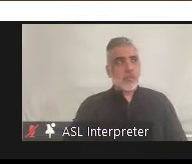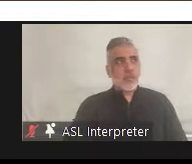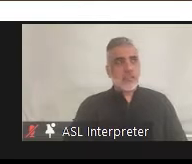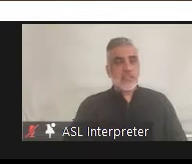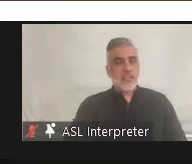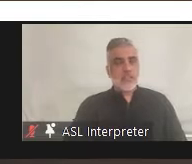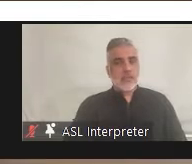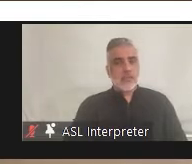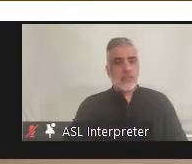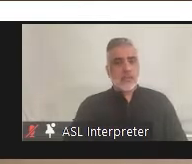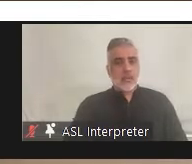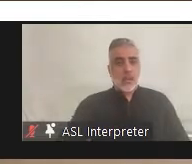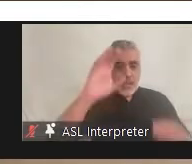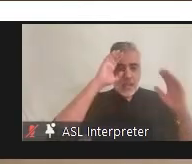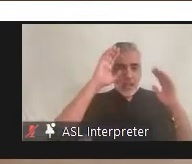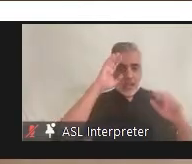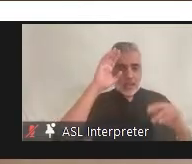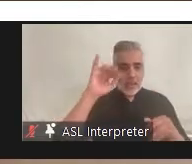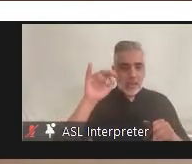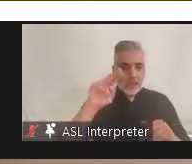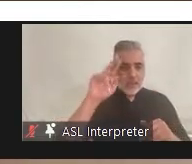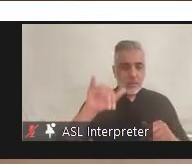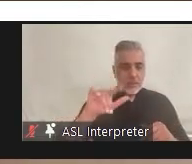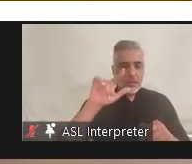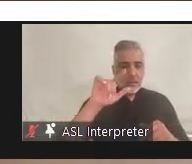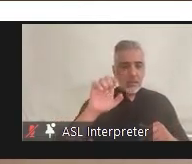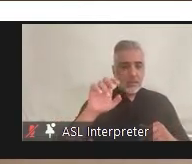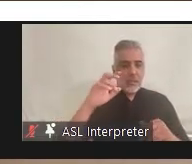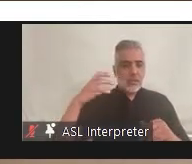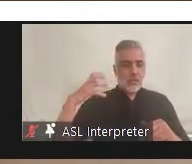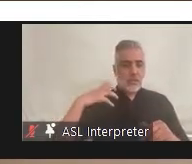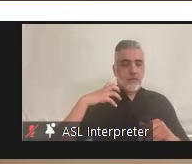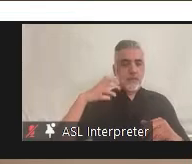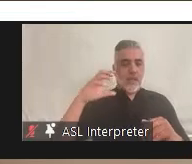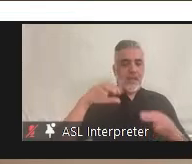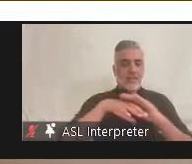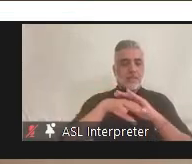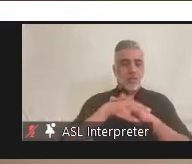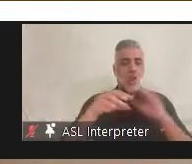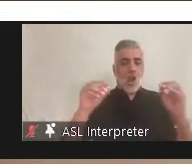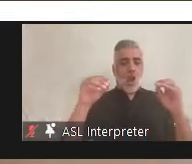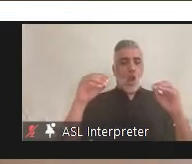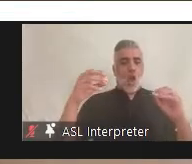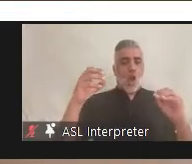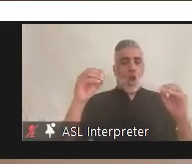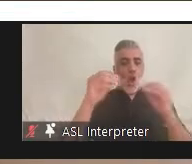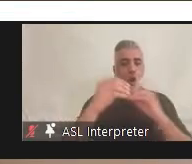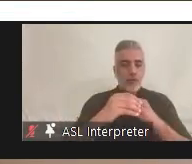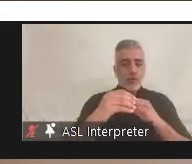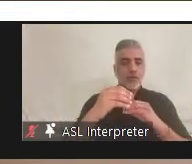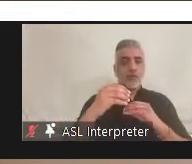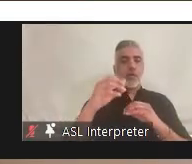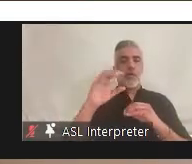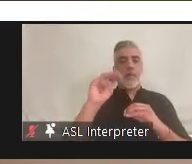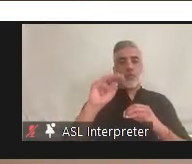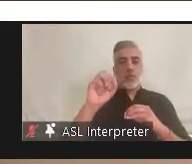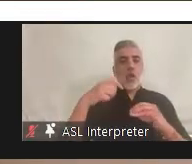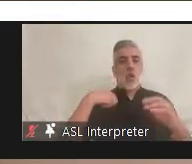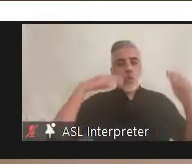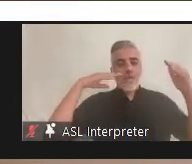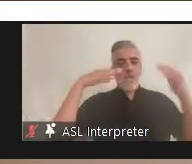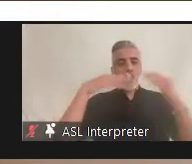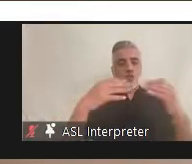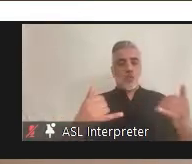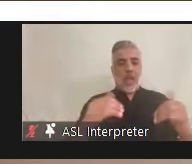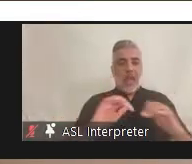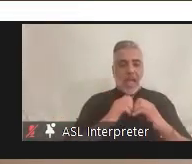Hi there, I'm Jenny Leigh Fleury, the Chief Accessibility Officer at Microsoft. And we're focused right now on